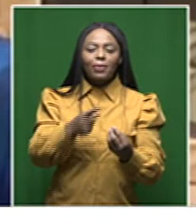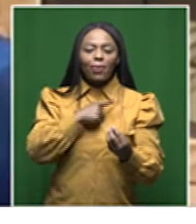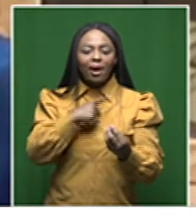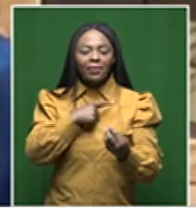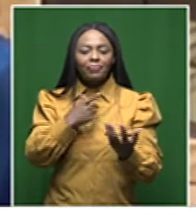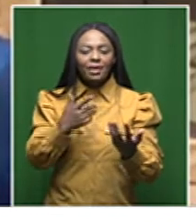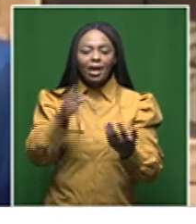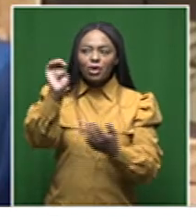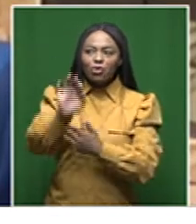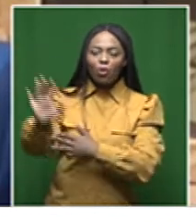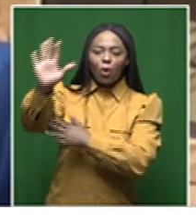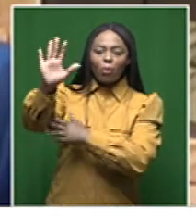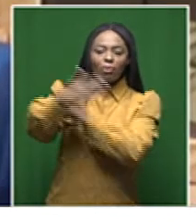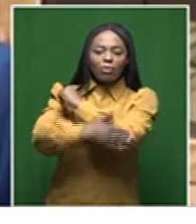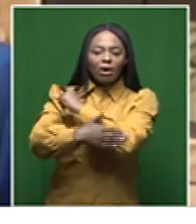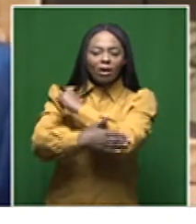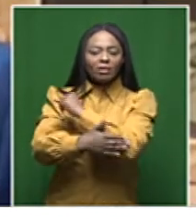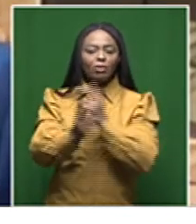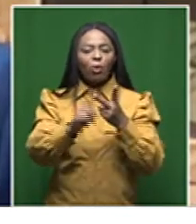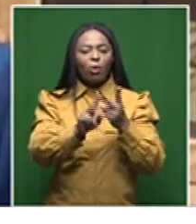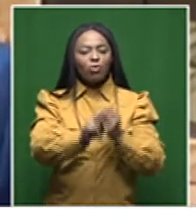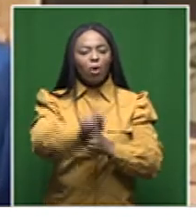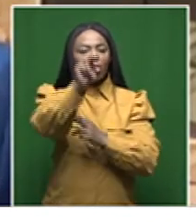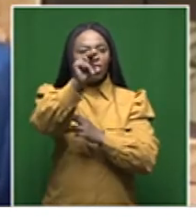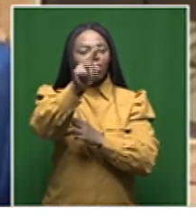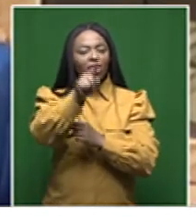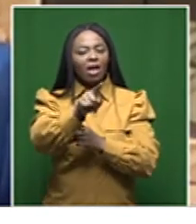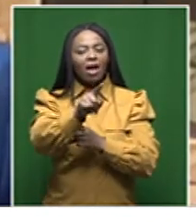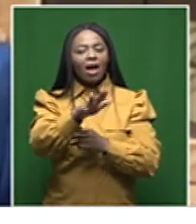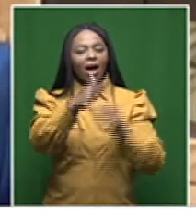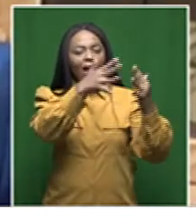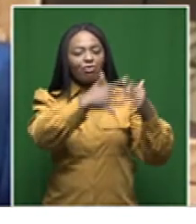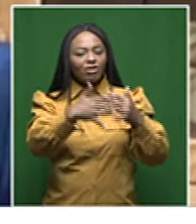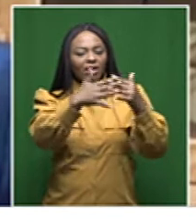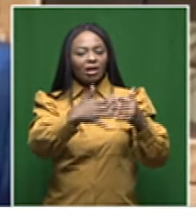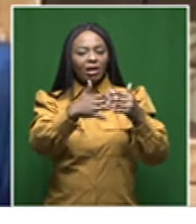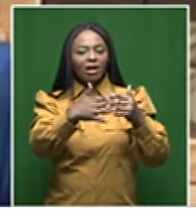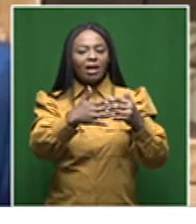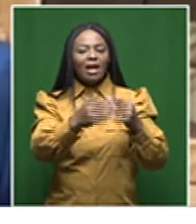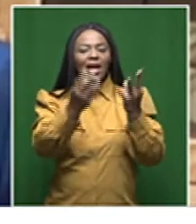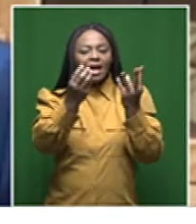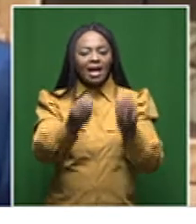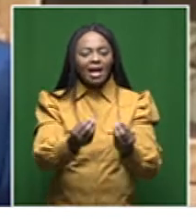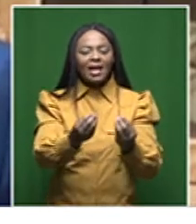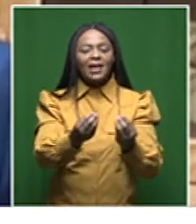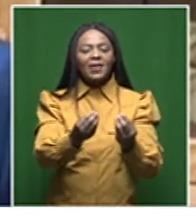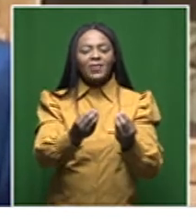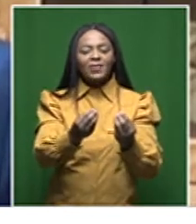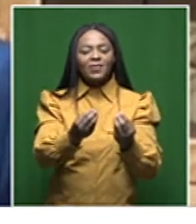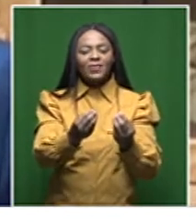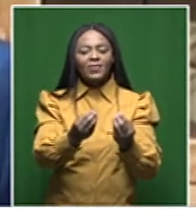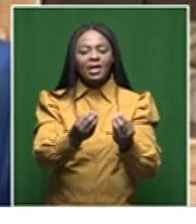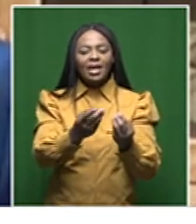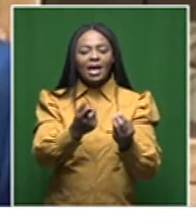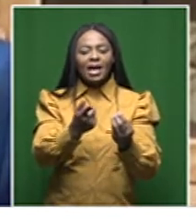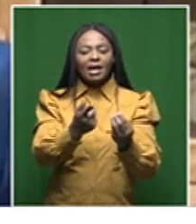the European approach or from North American, there is this desire or drive to access